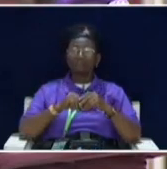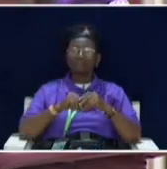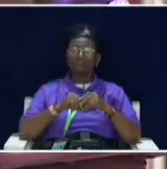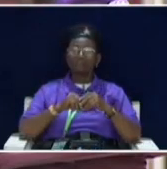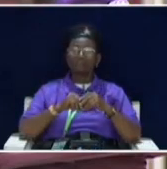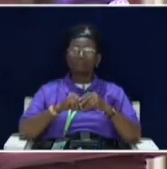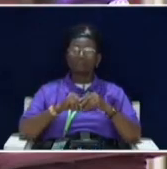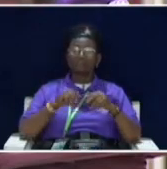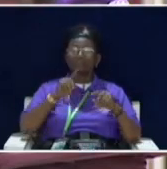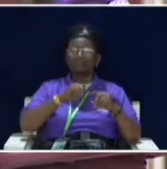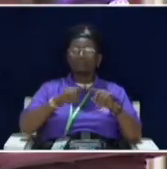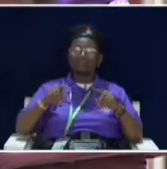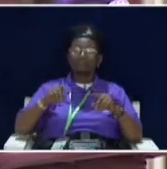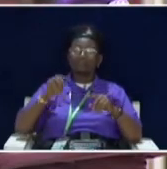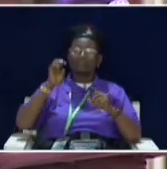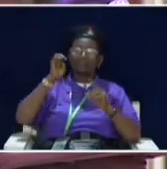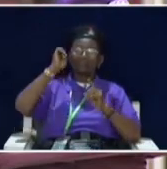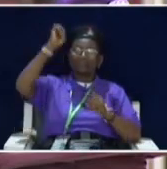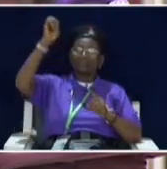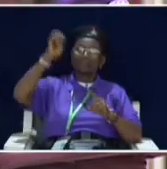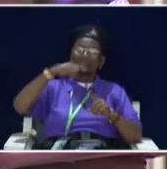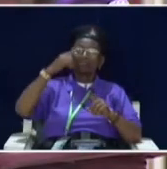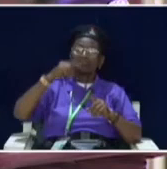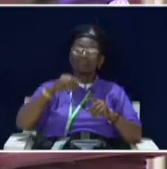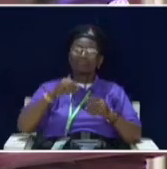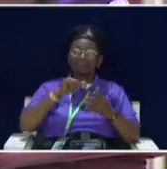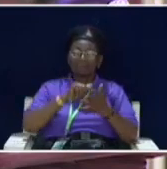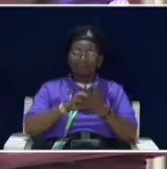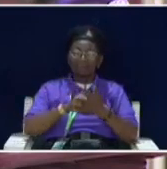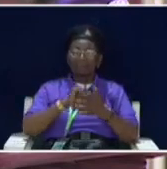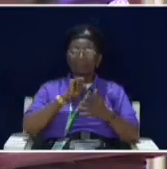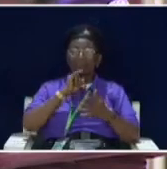said, that's the city.